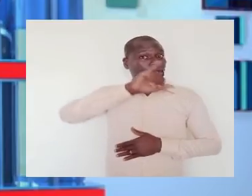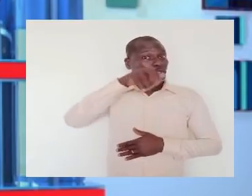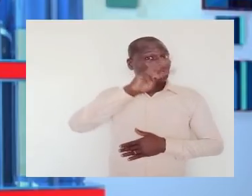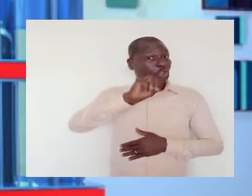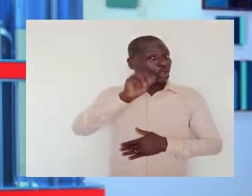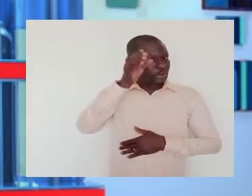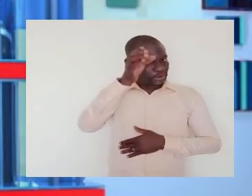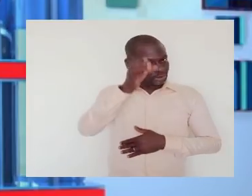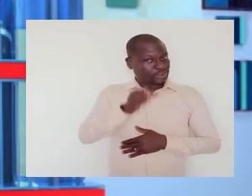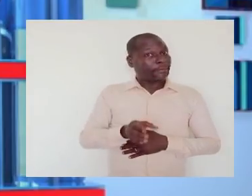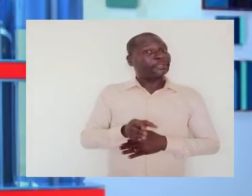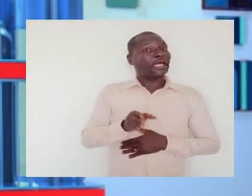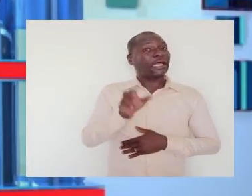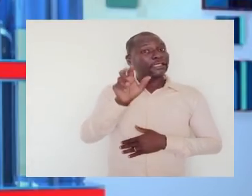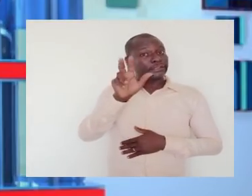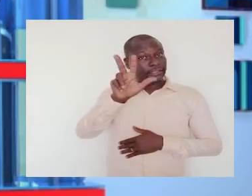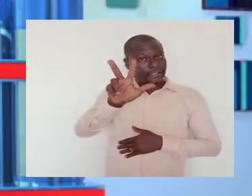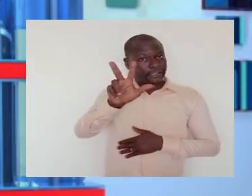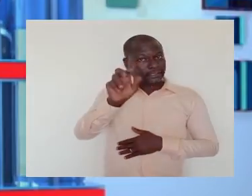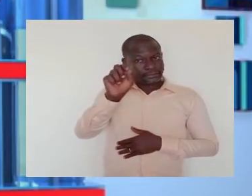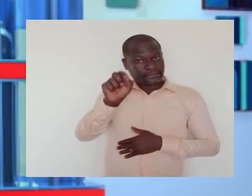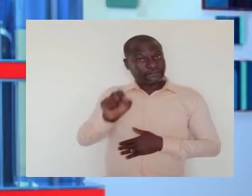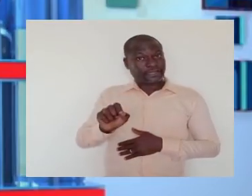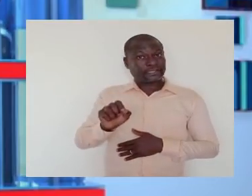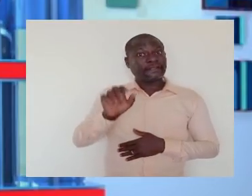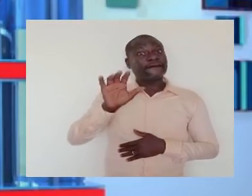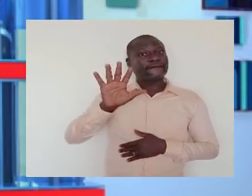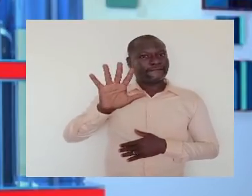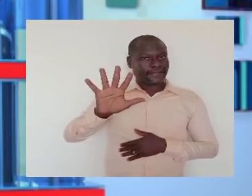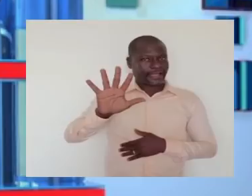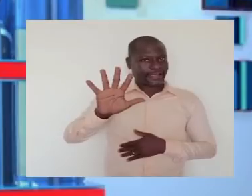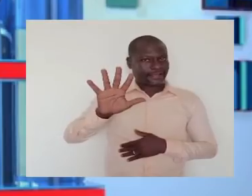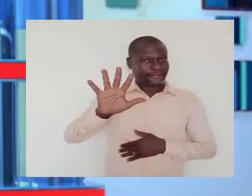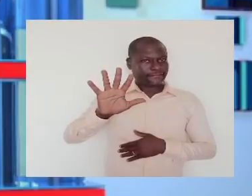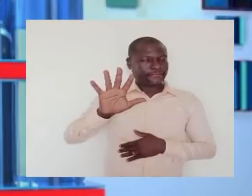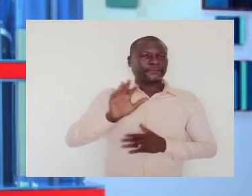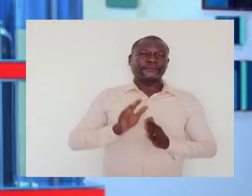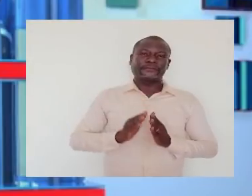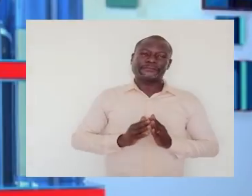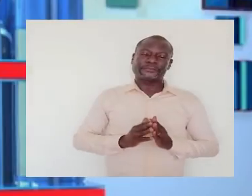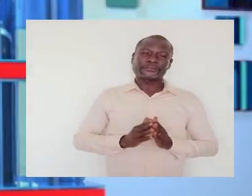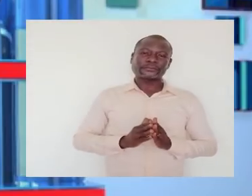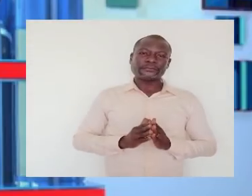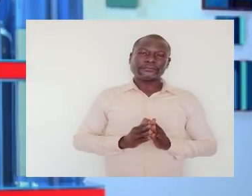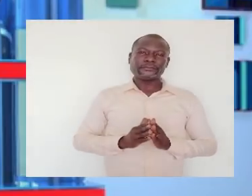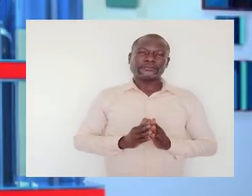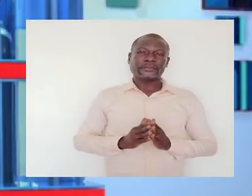yohane ensempa etimi ensa eichemo enum John chapter 3 and